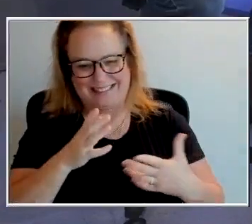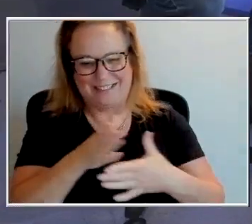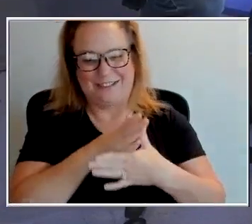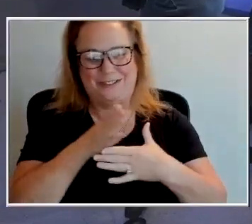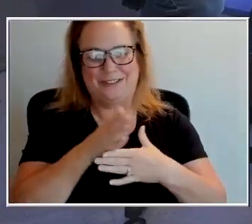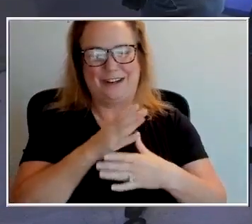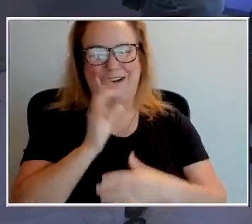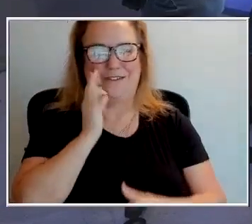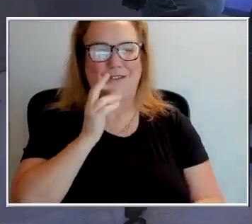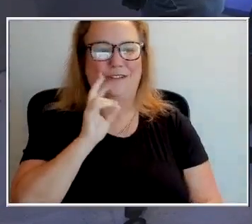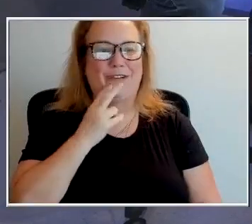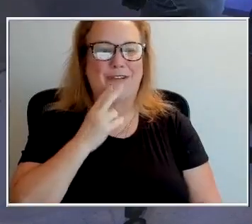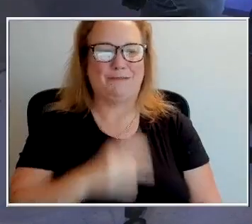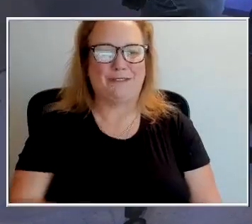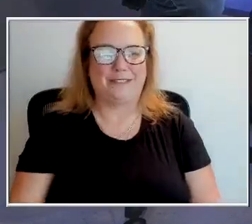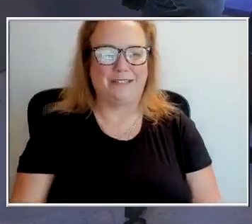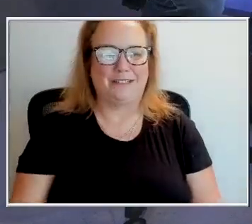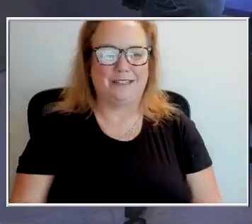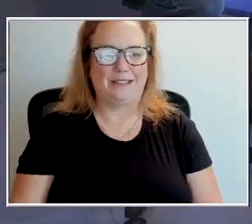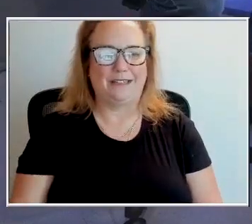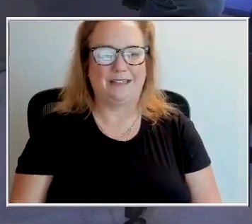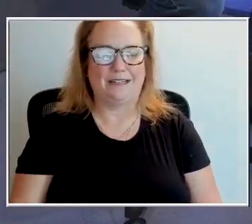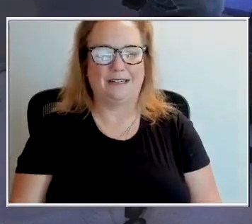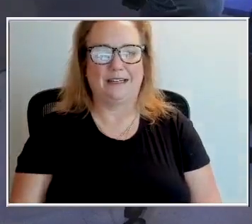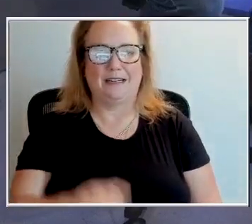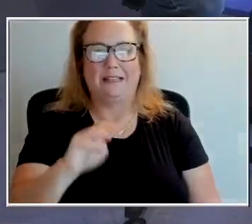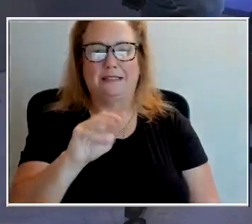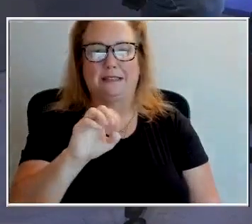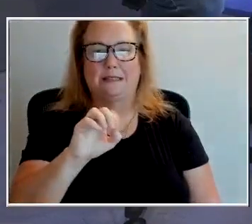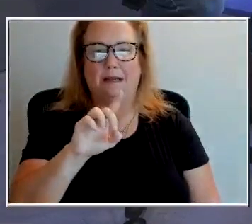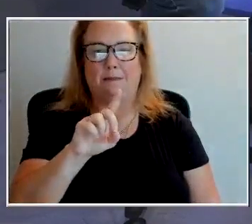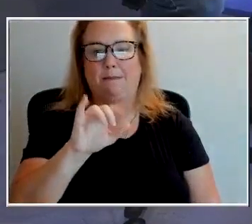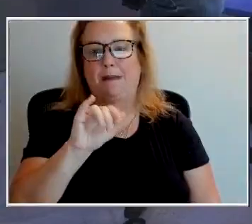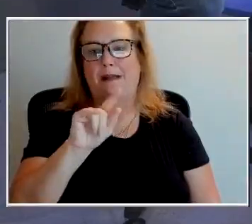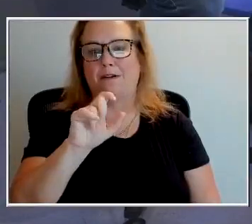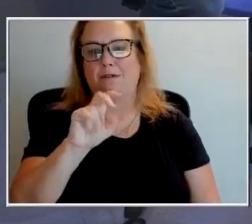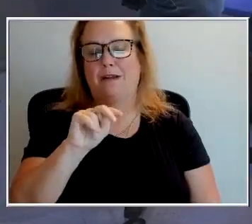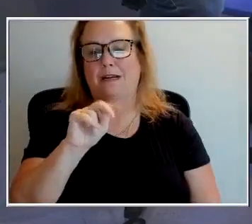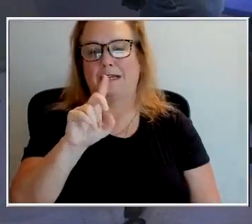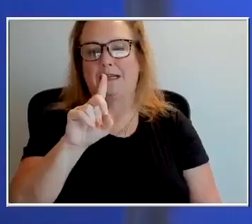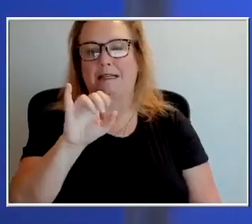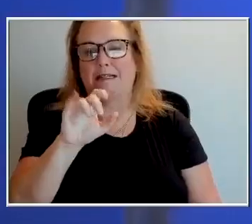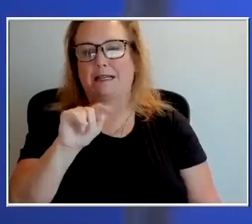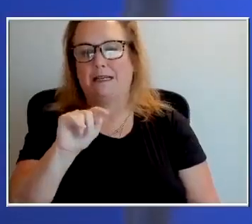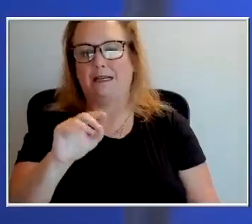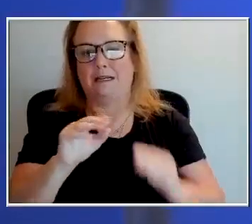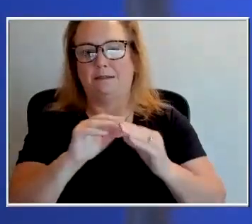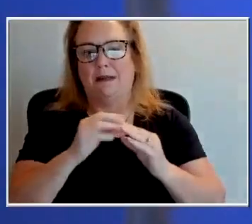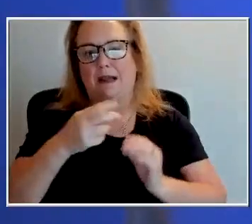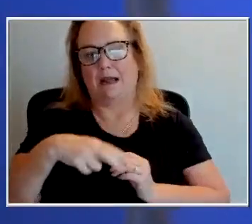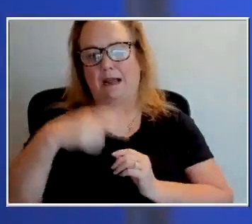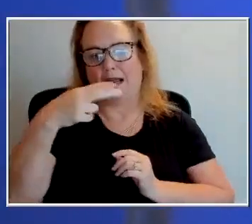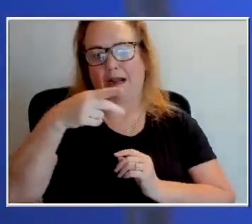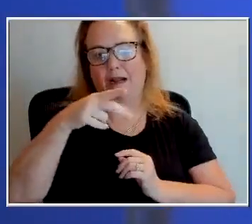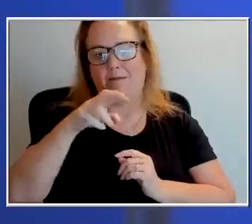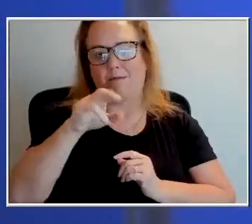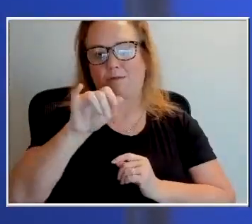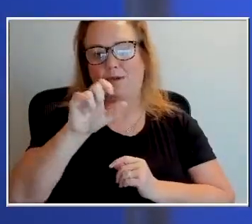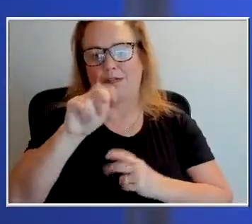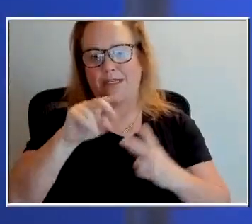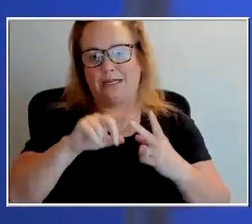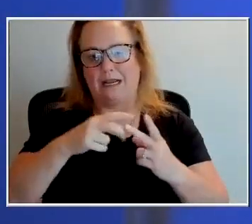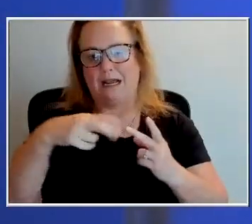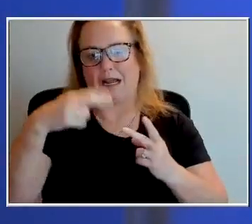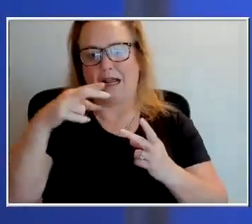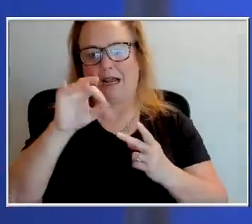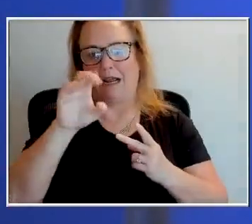vegetables are a good thing. This is kind of the Mediterranean diet thing, I'm going to bet. Is that right? It was actually more high protein, high fiber, because that helps